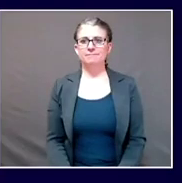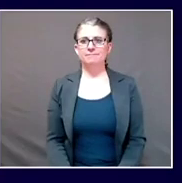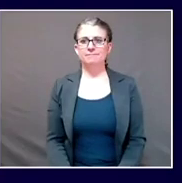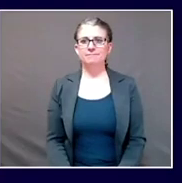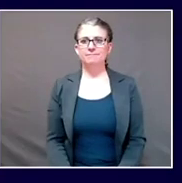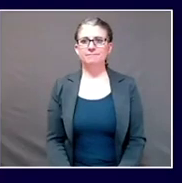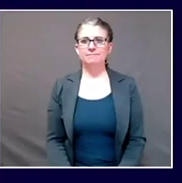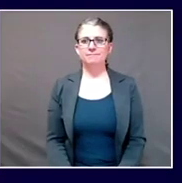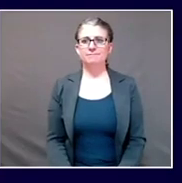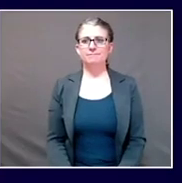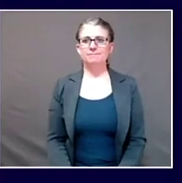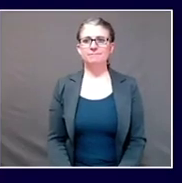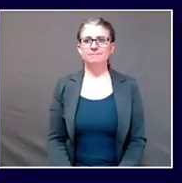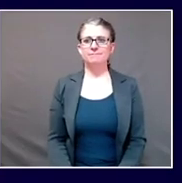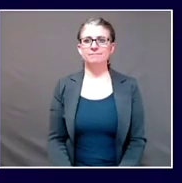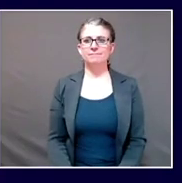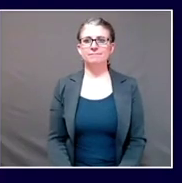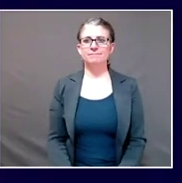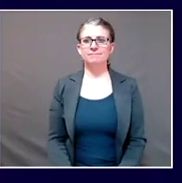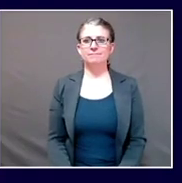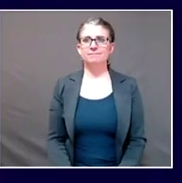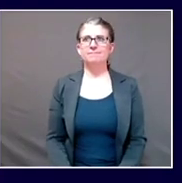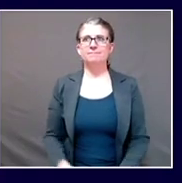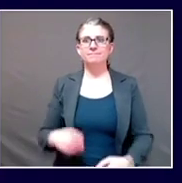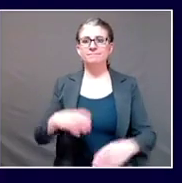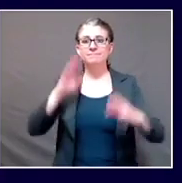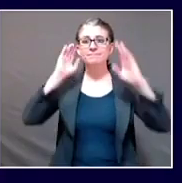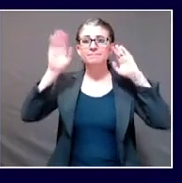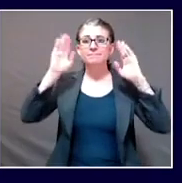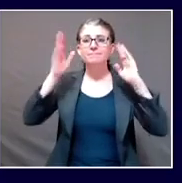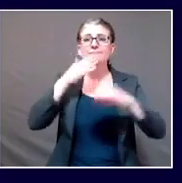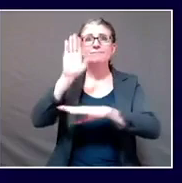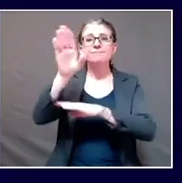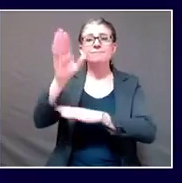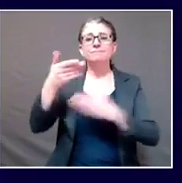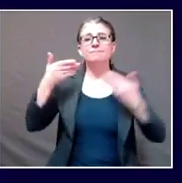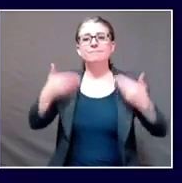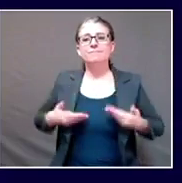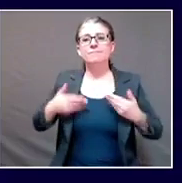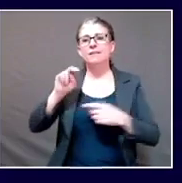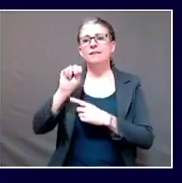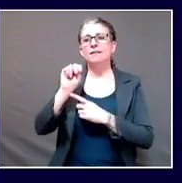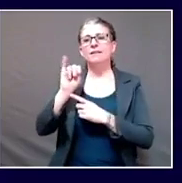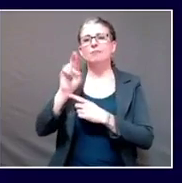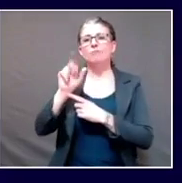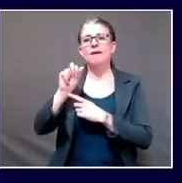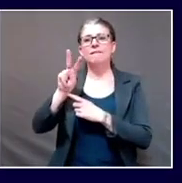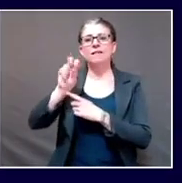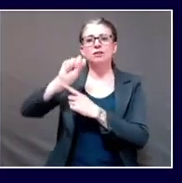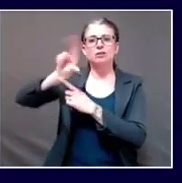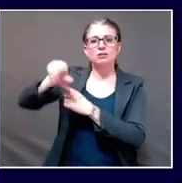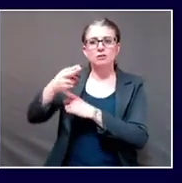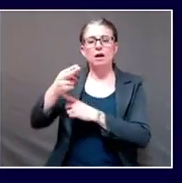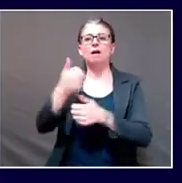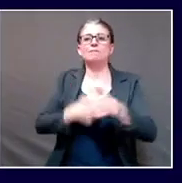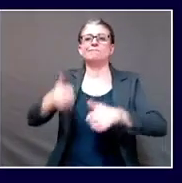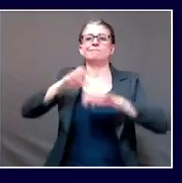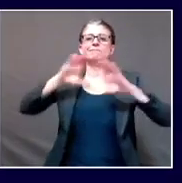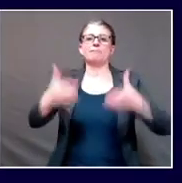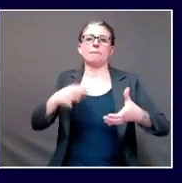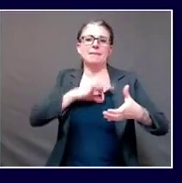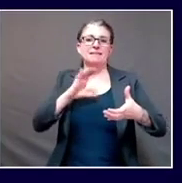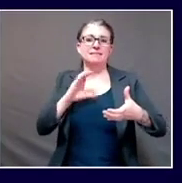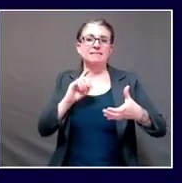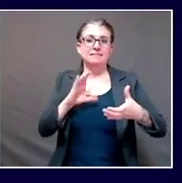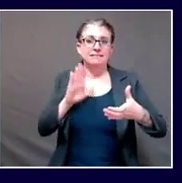Good afternoon everyone. I'm Nirav Shah, the Director of Maine's Center for Disease Control and Prevention. I'm joined this afternoon